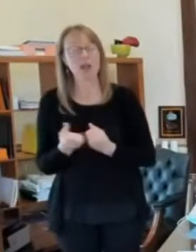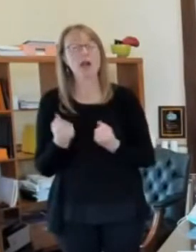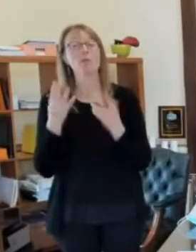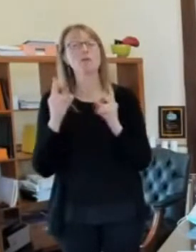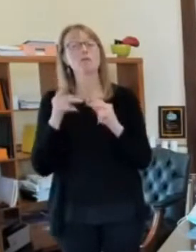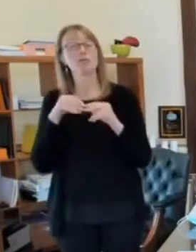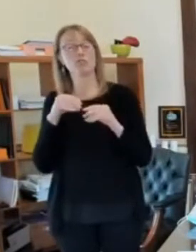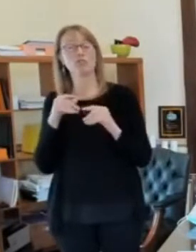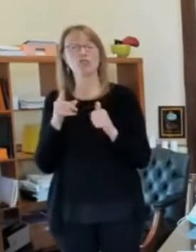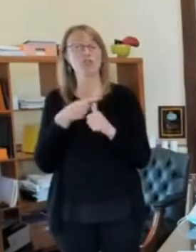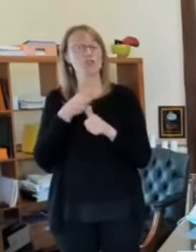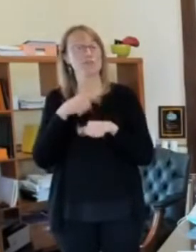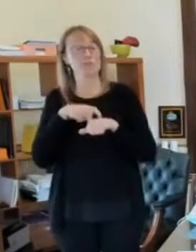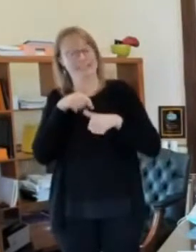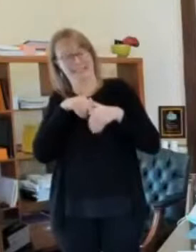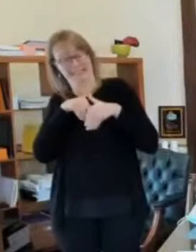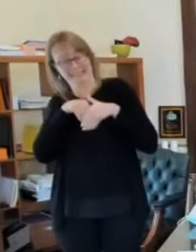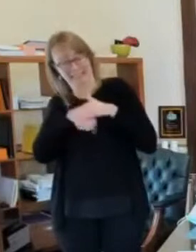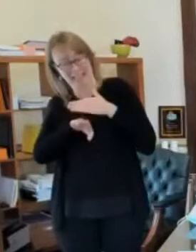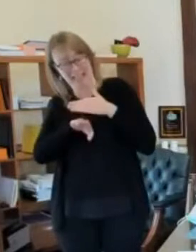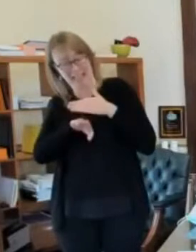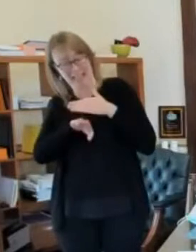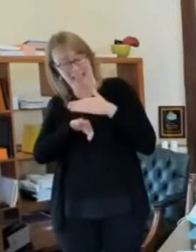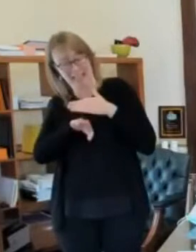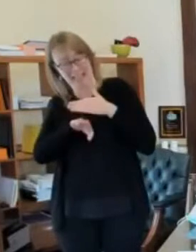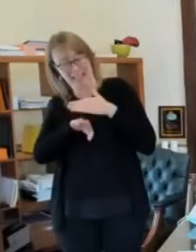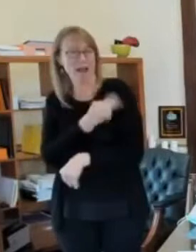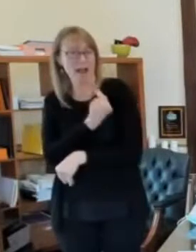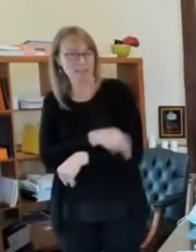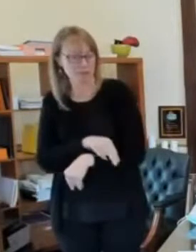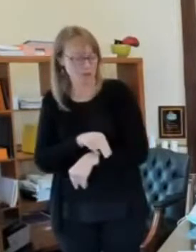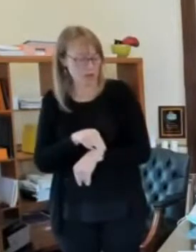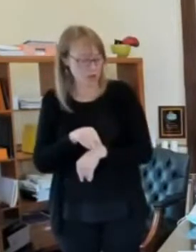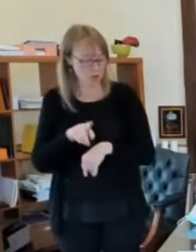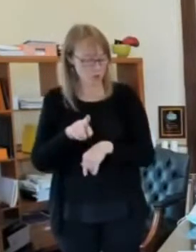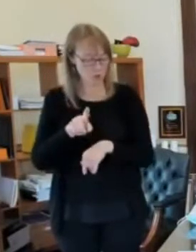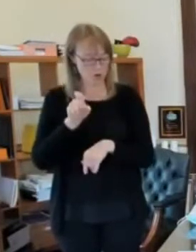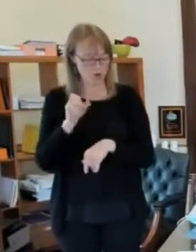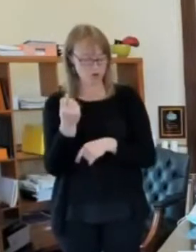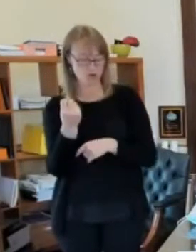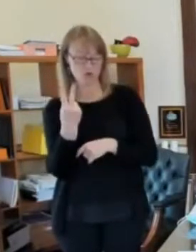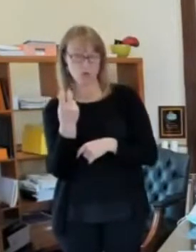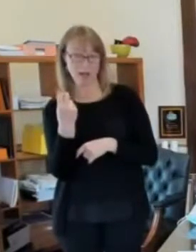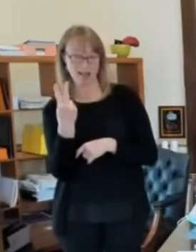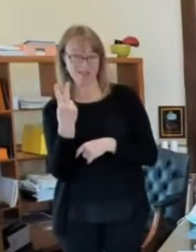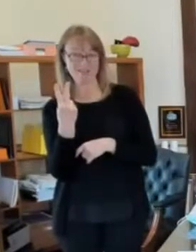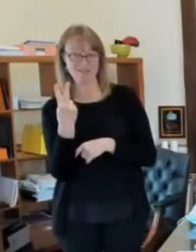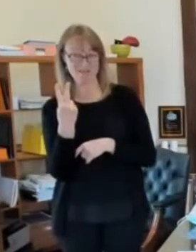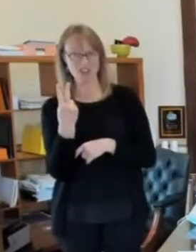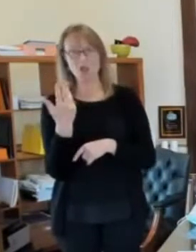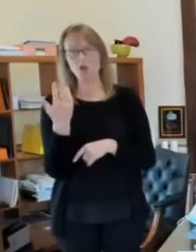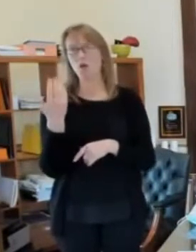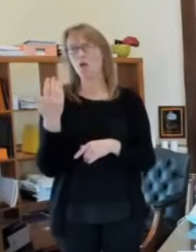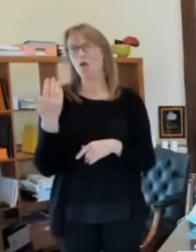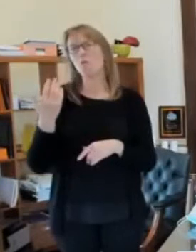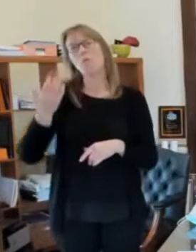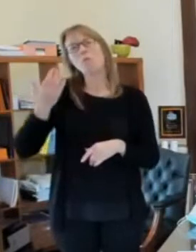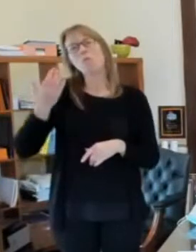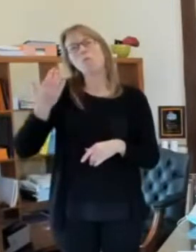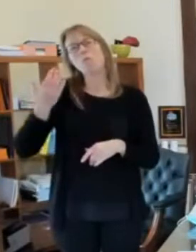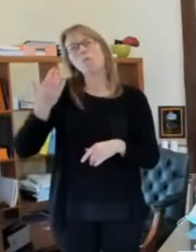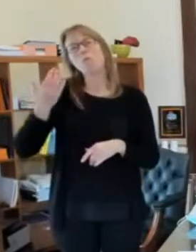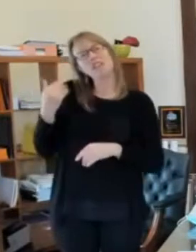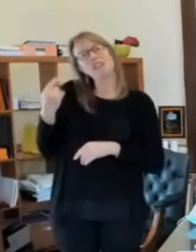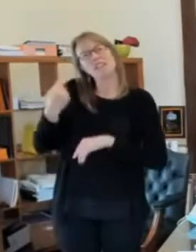was 112. We had been down in the 80s. Of course, some of those days were over last